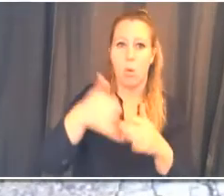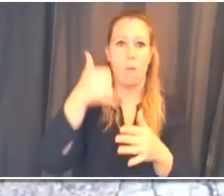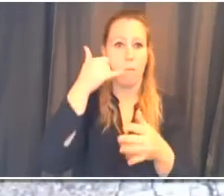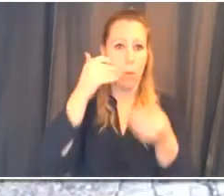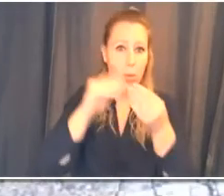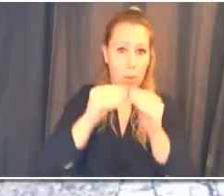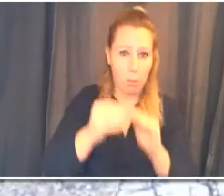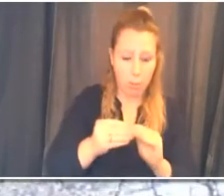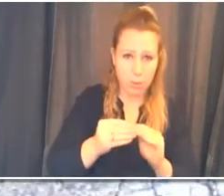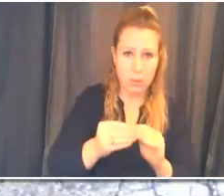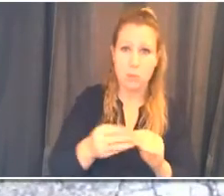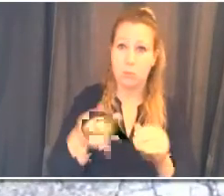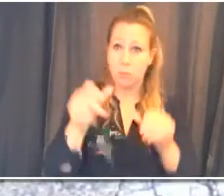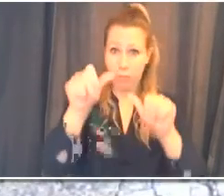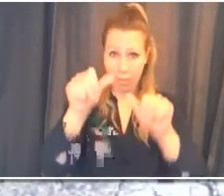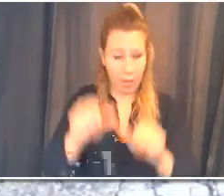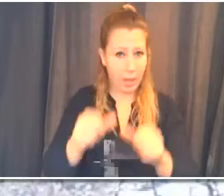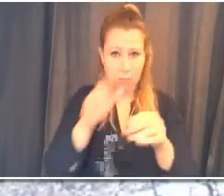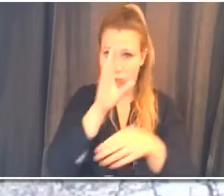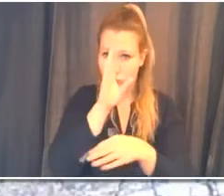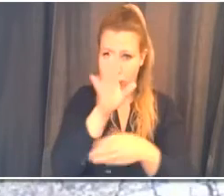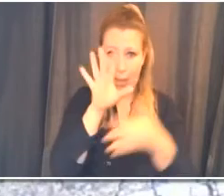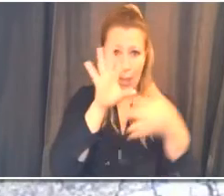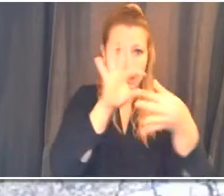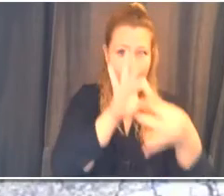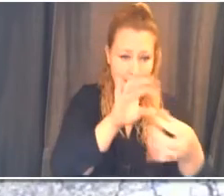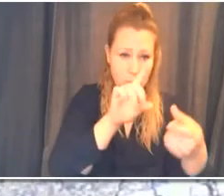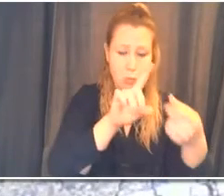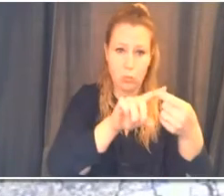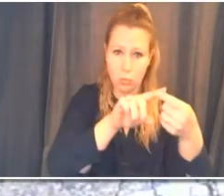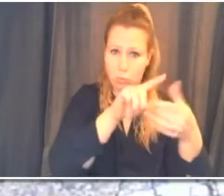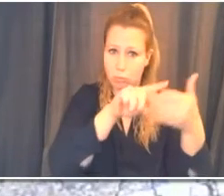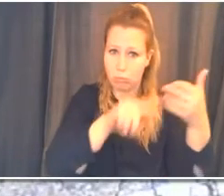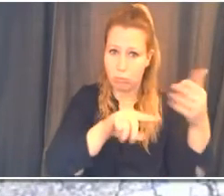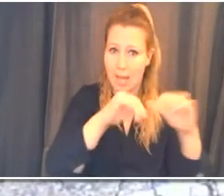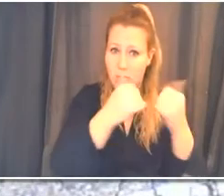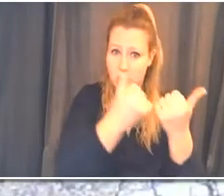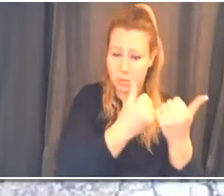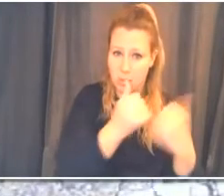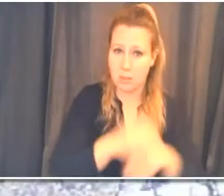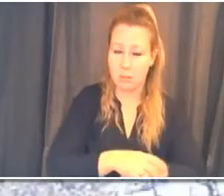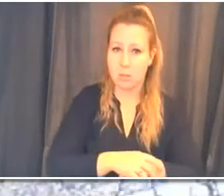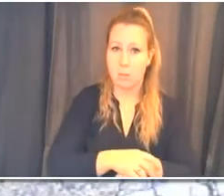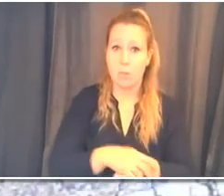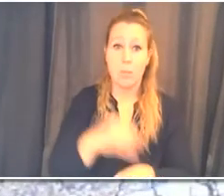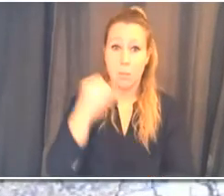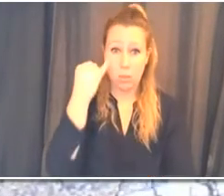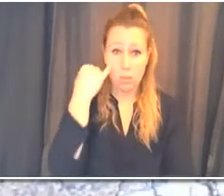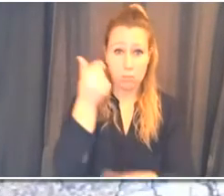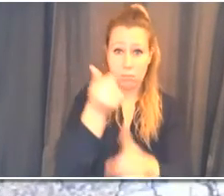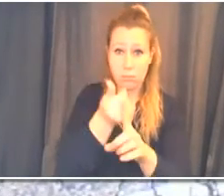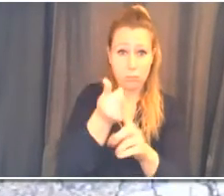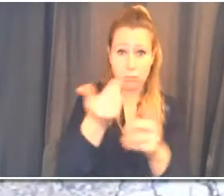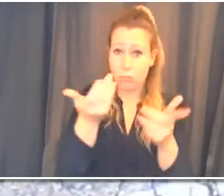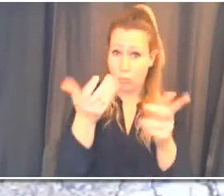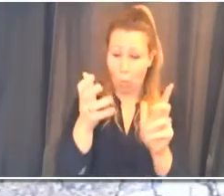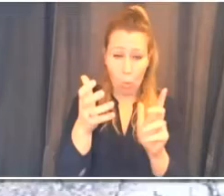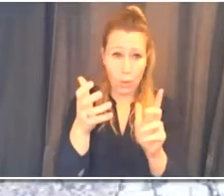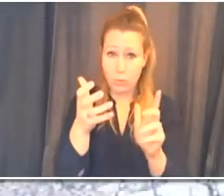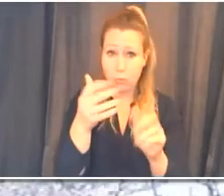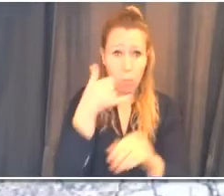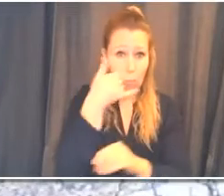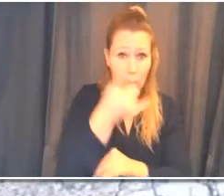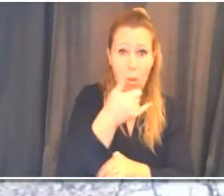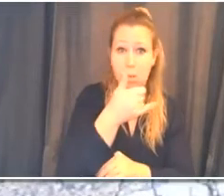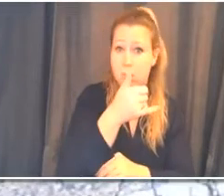just to ground ourselves a little bit and understanding that survivors are are have the autonomy